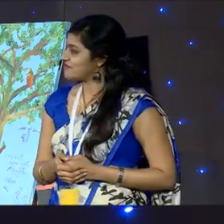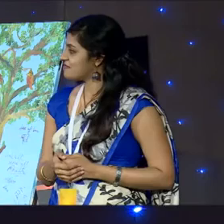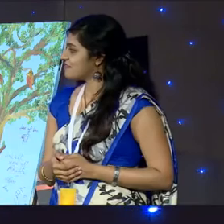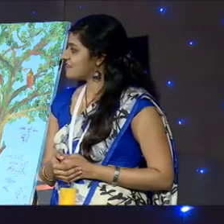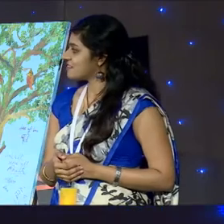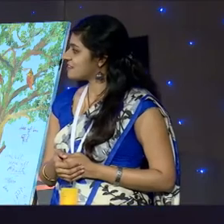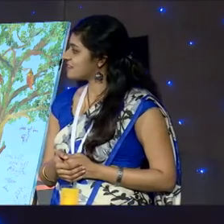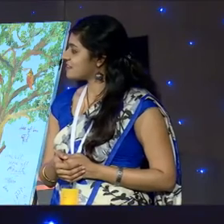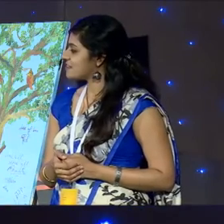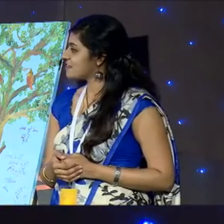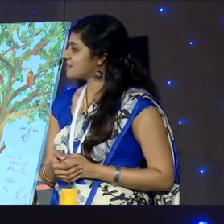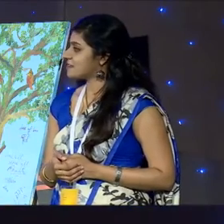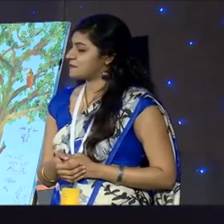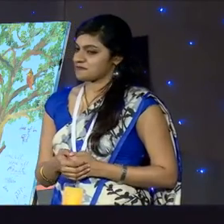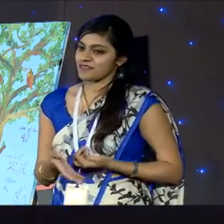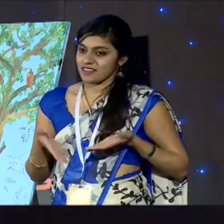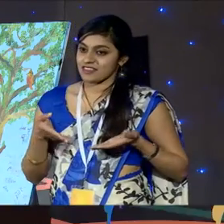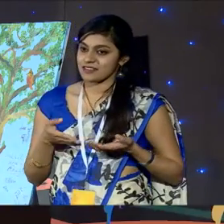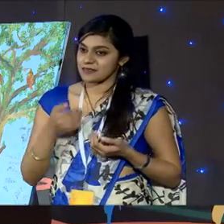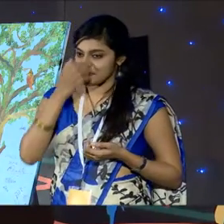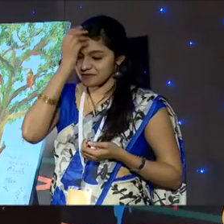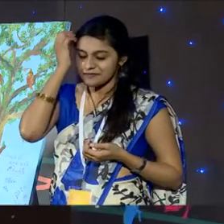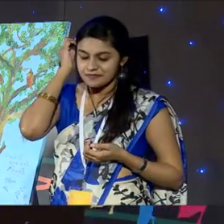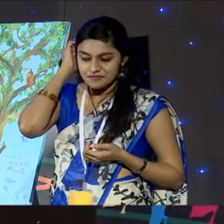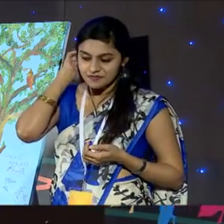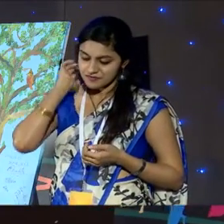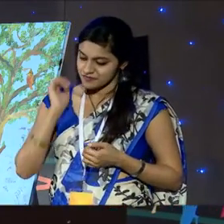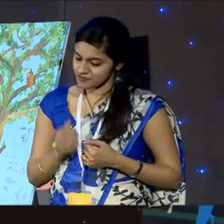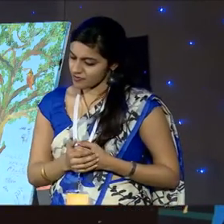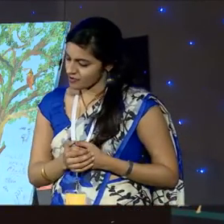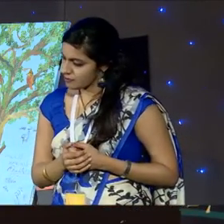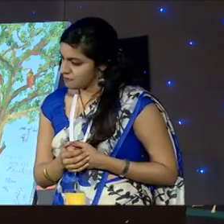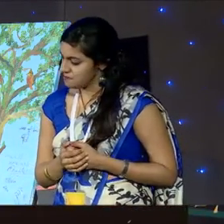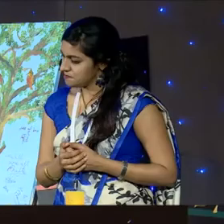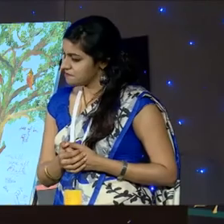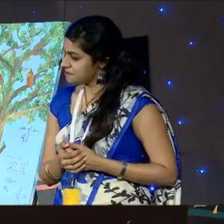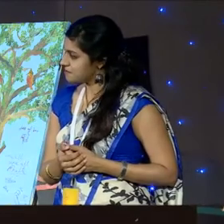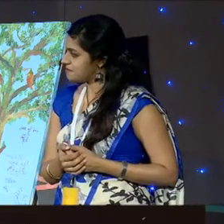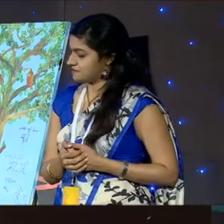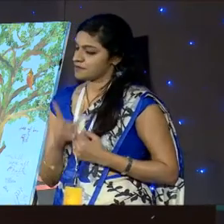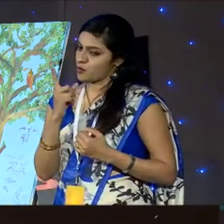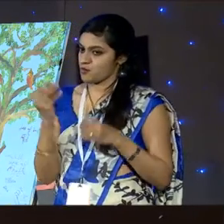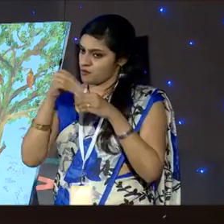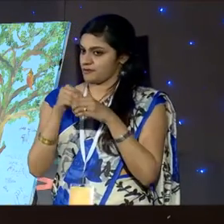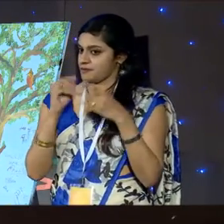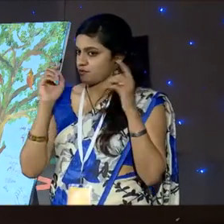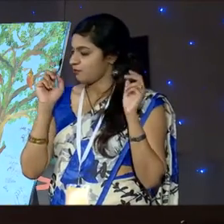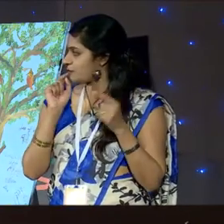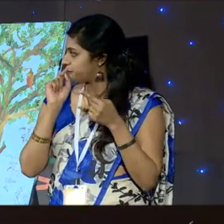I think this is the first step that we have to take. Now, another thing.